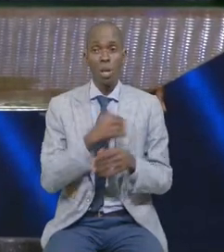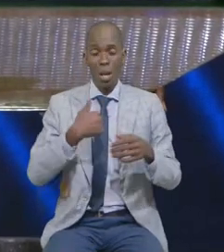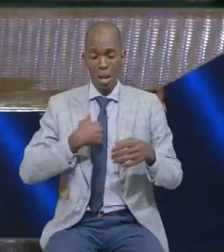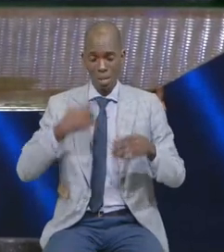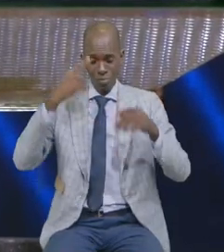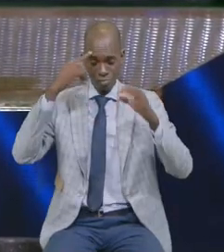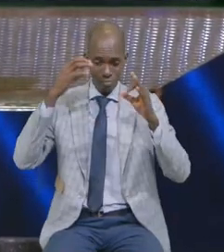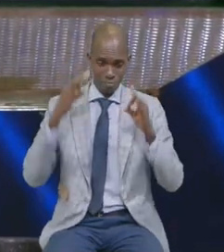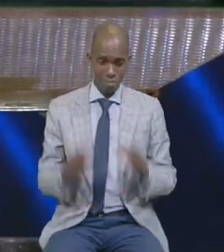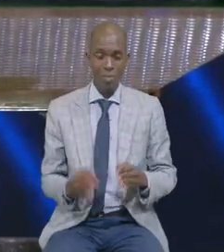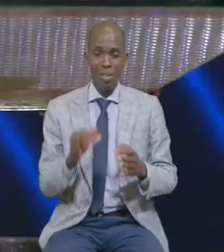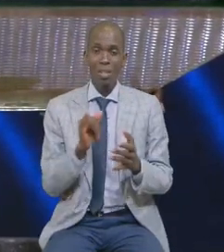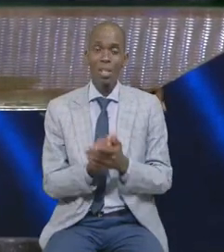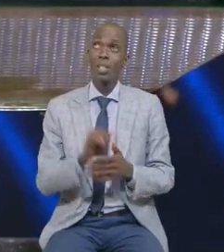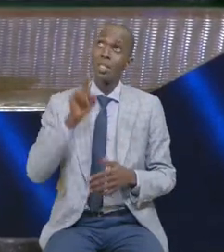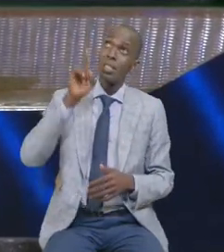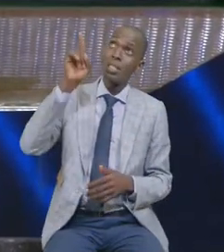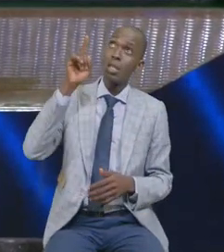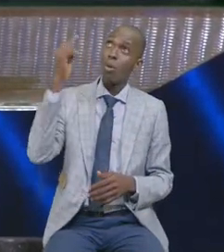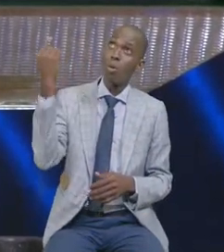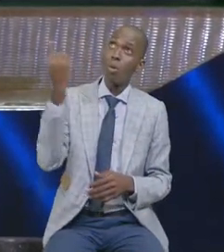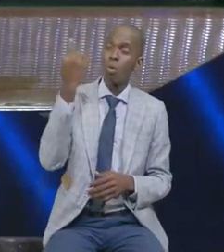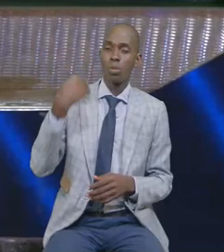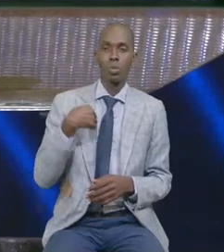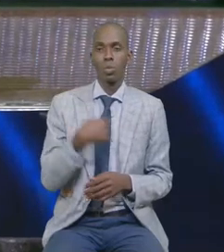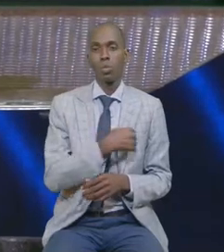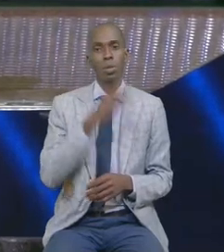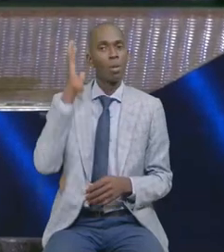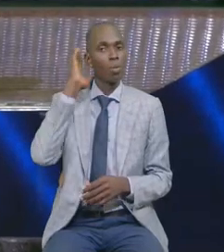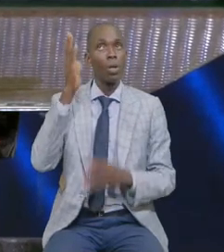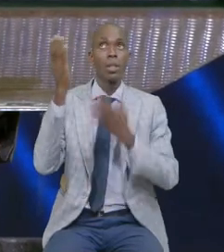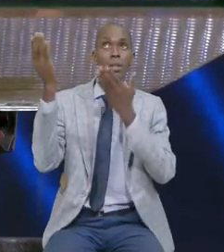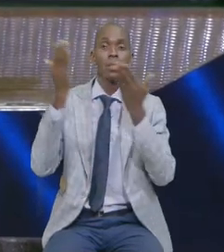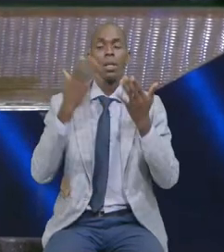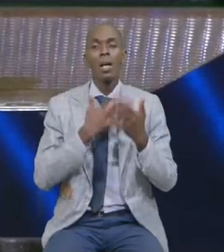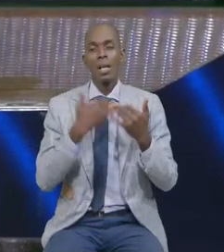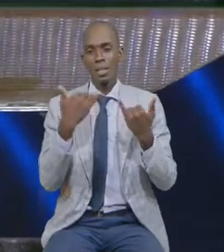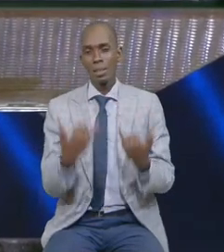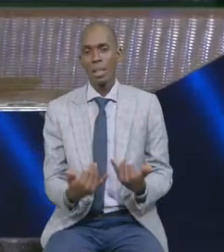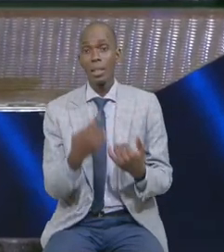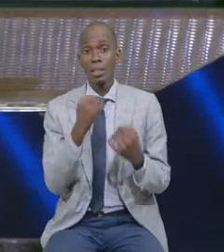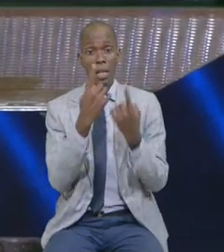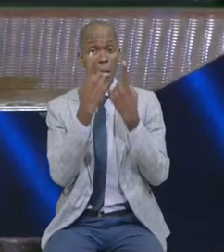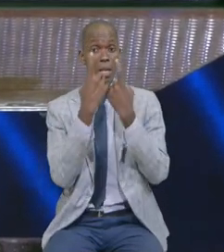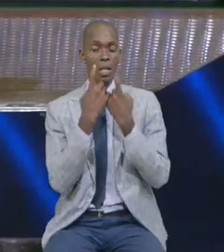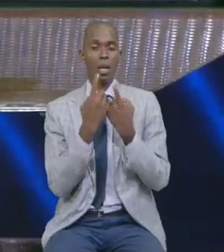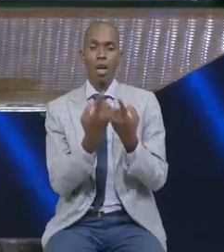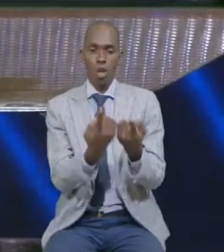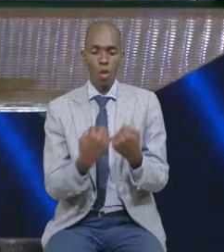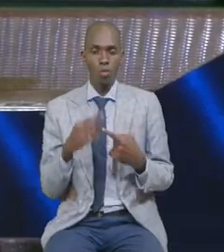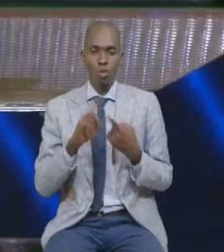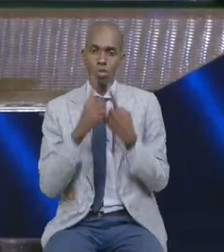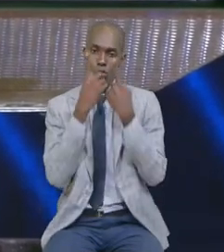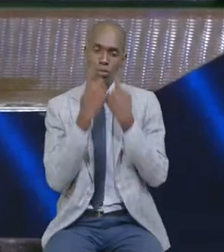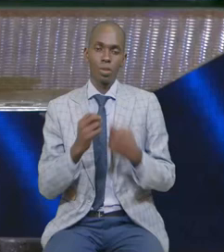and him alone will we serve. And now the test will come to try us and